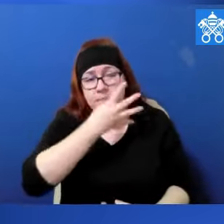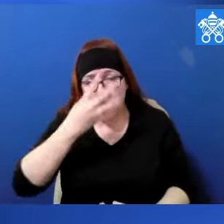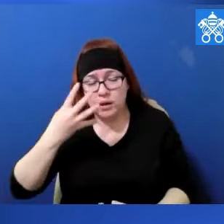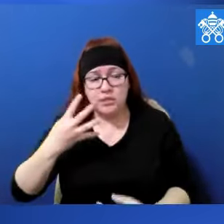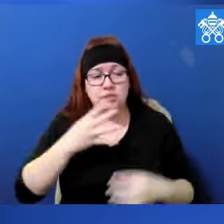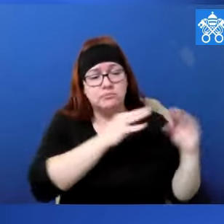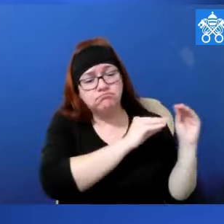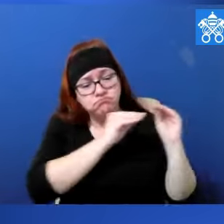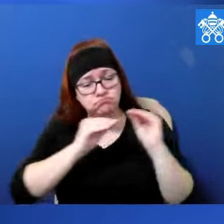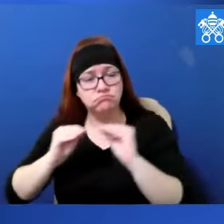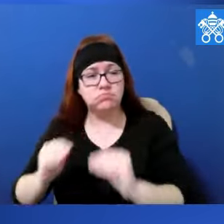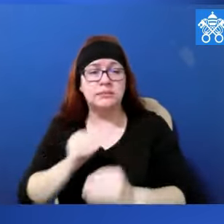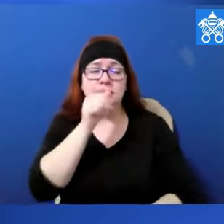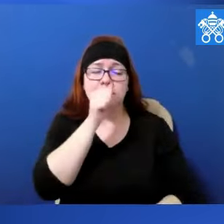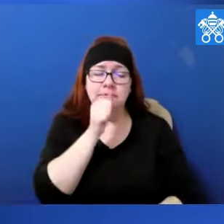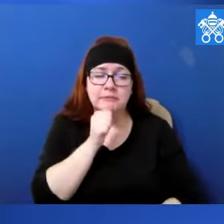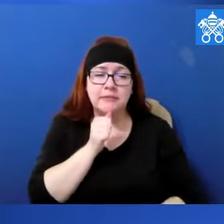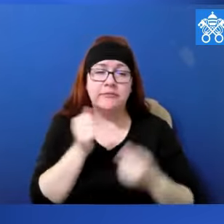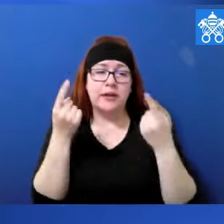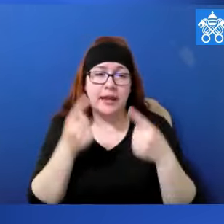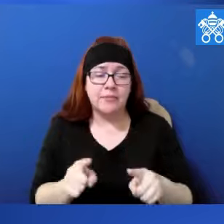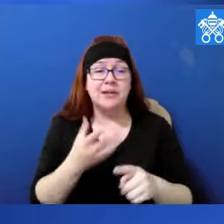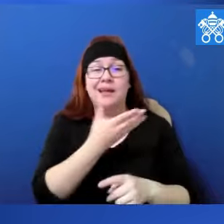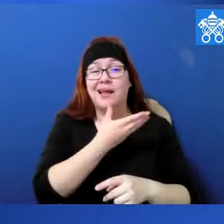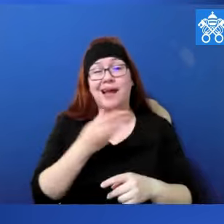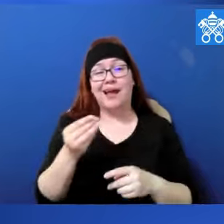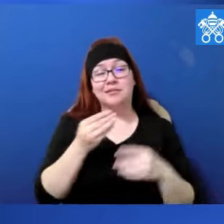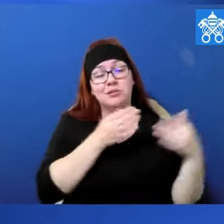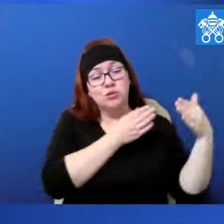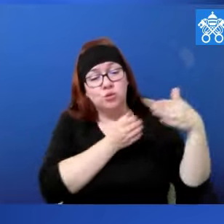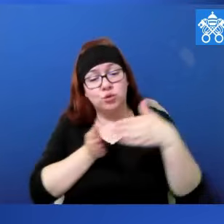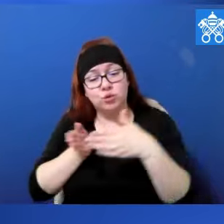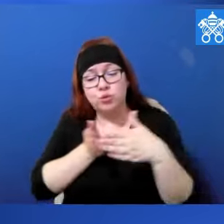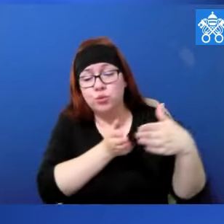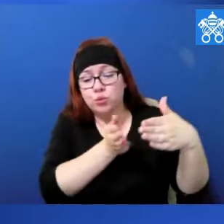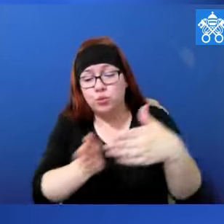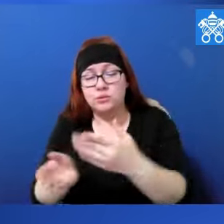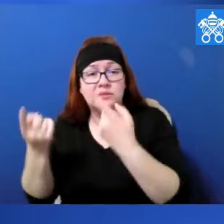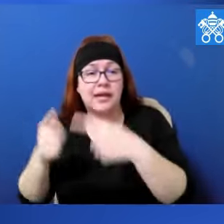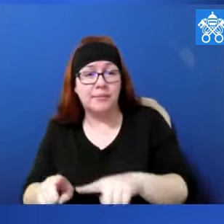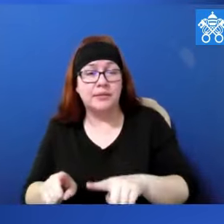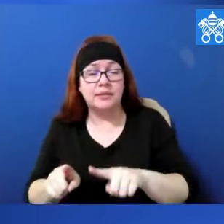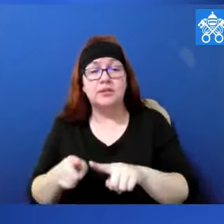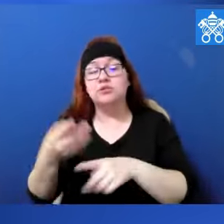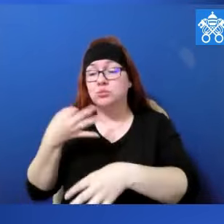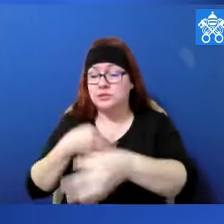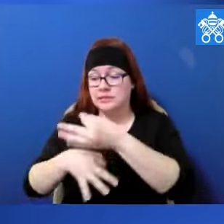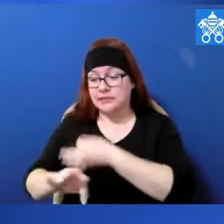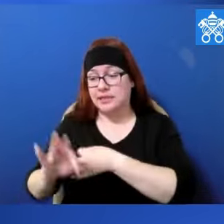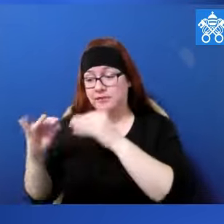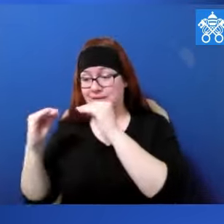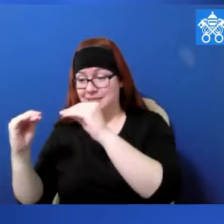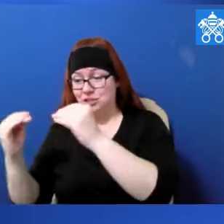migration, the suffering that goes with it, and the migratory routes that they take. He entitled his teaching